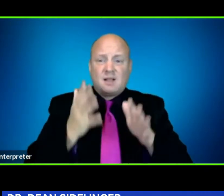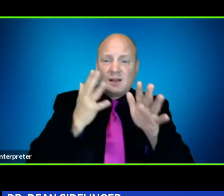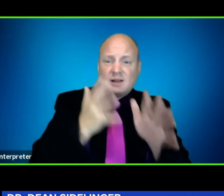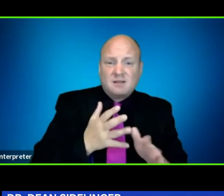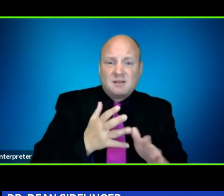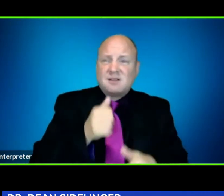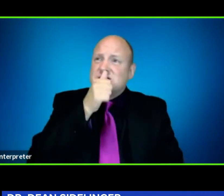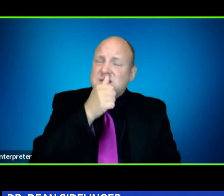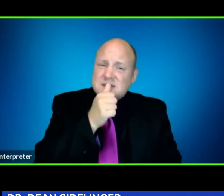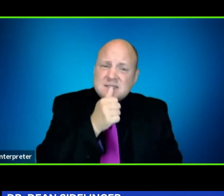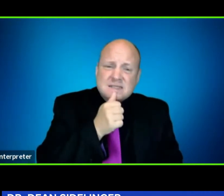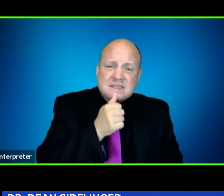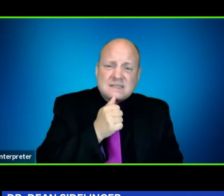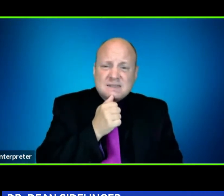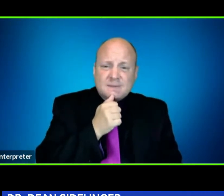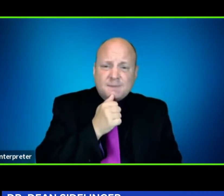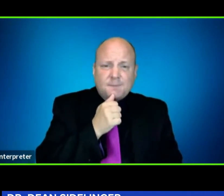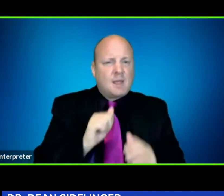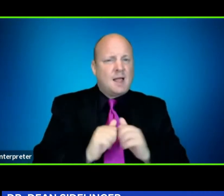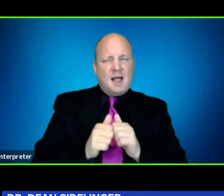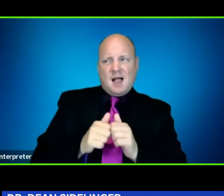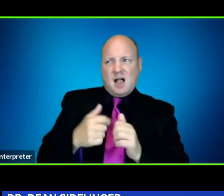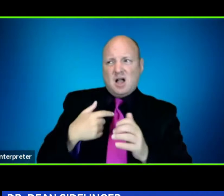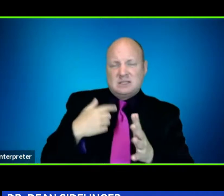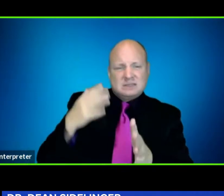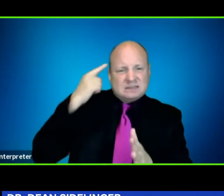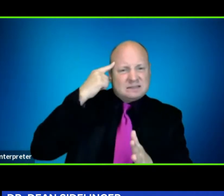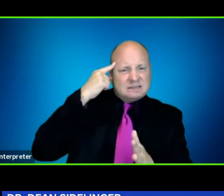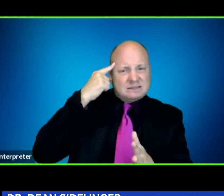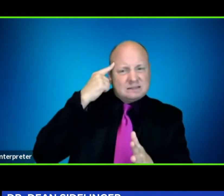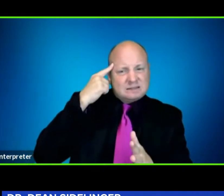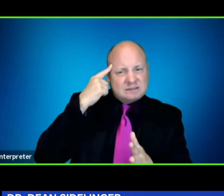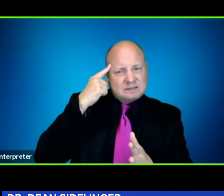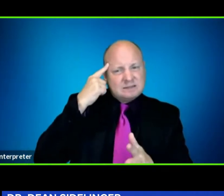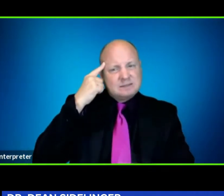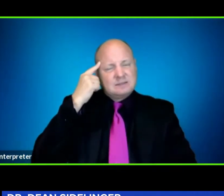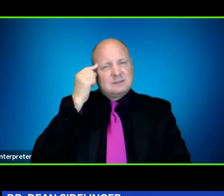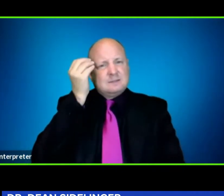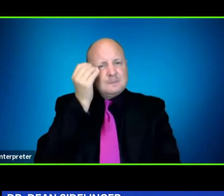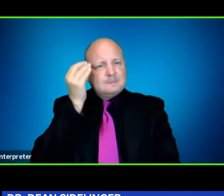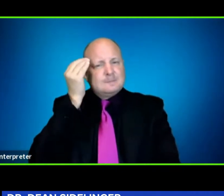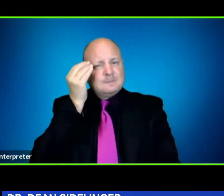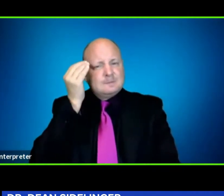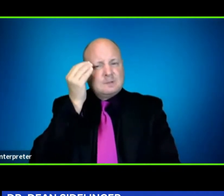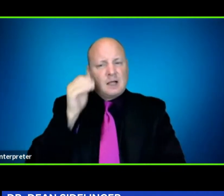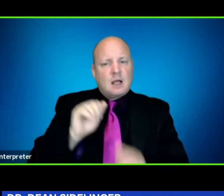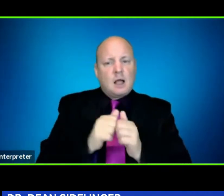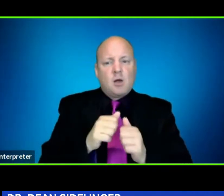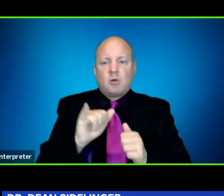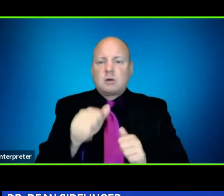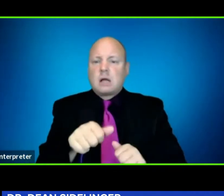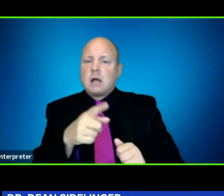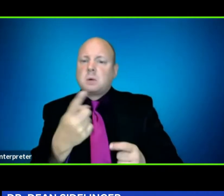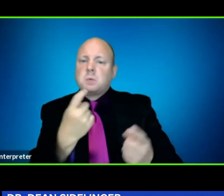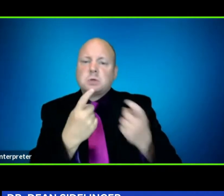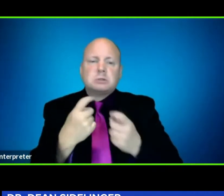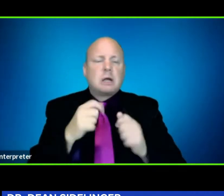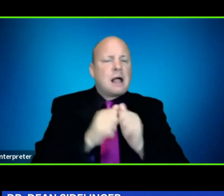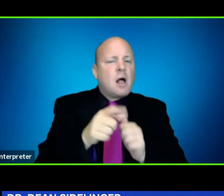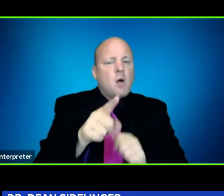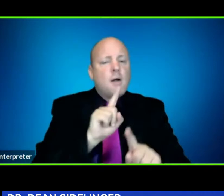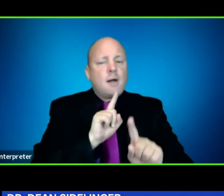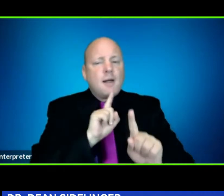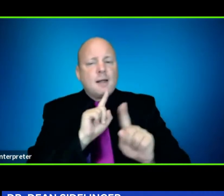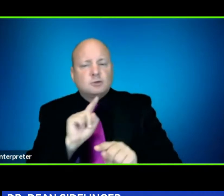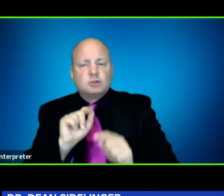morning I wonder, what could we have done to get them vaccinated? What questions could we have answered? Was there a place in the community they trusted that we